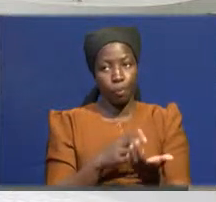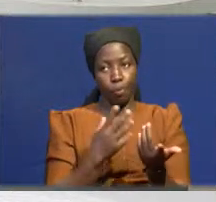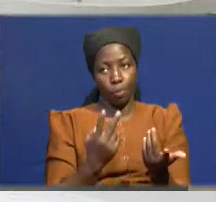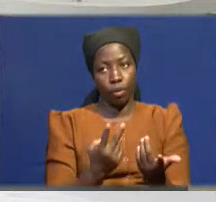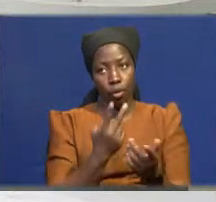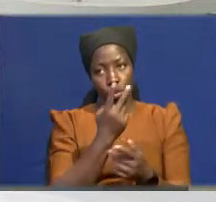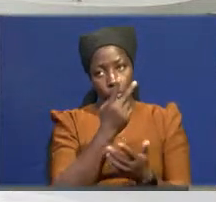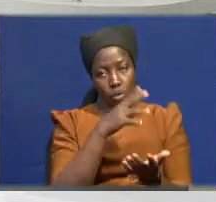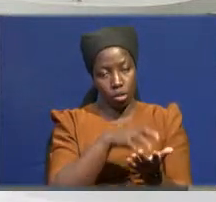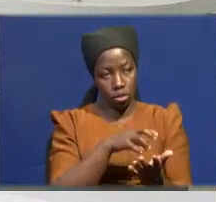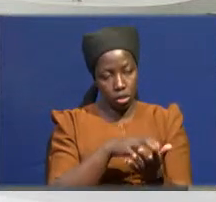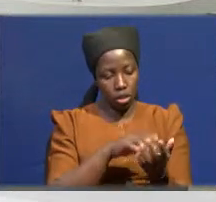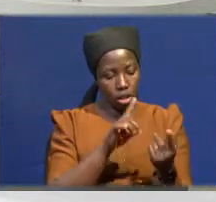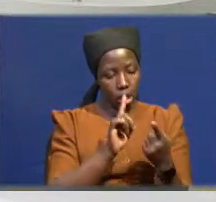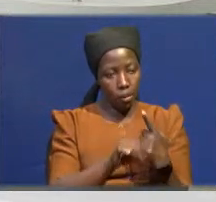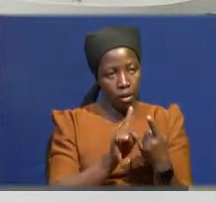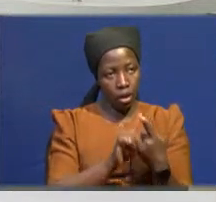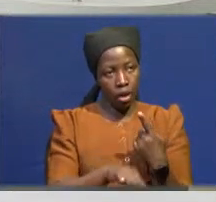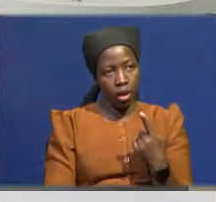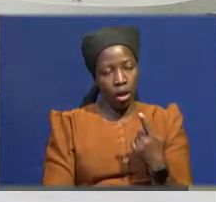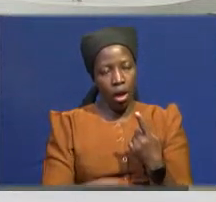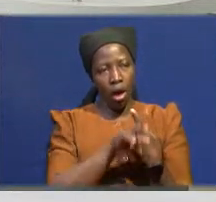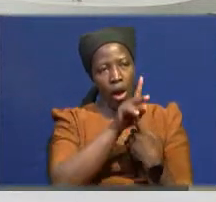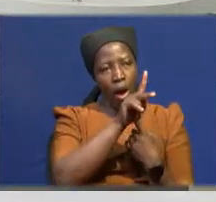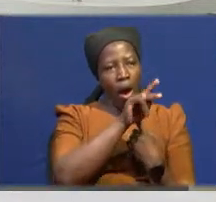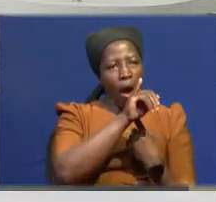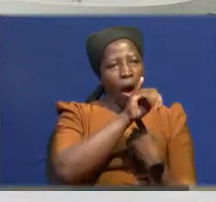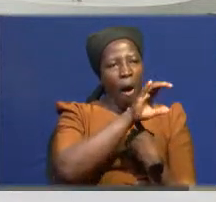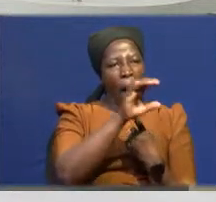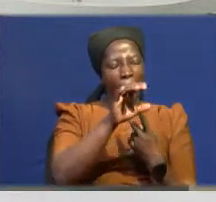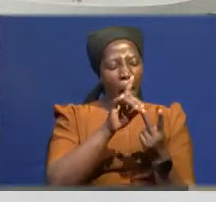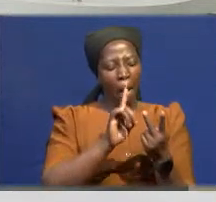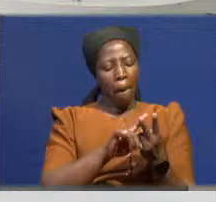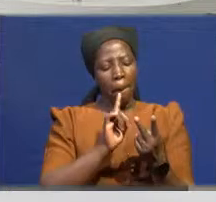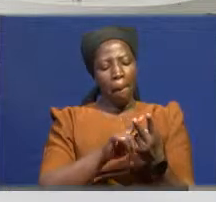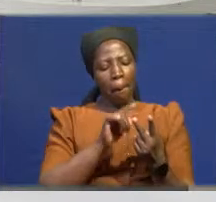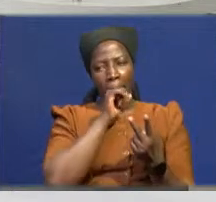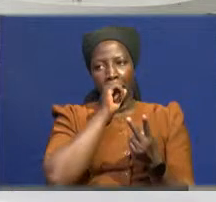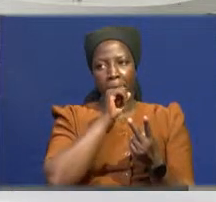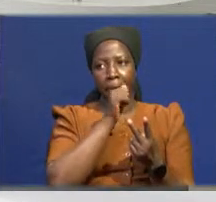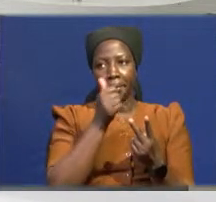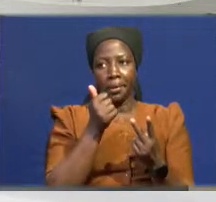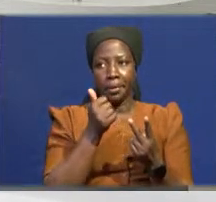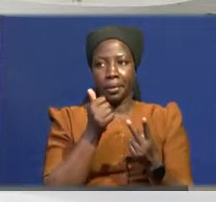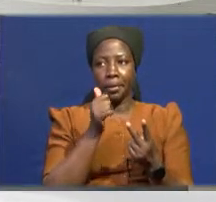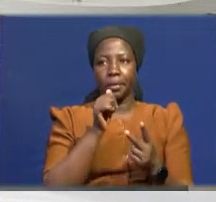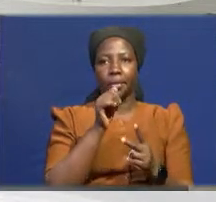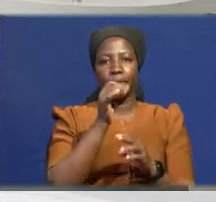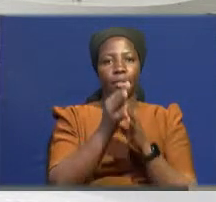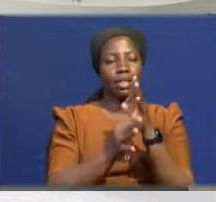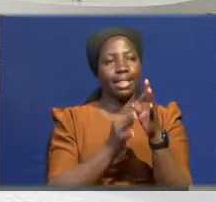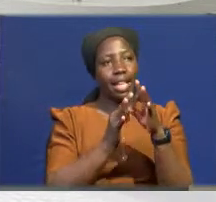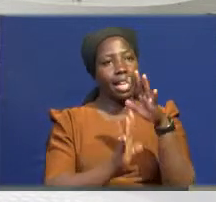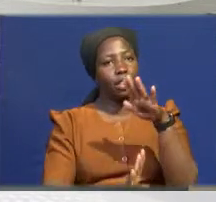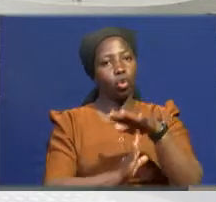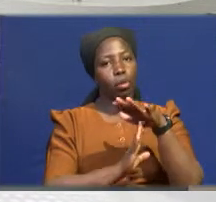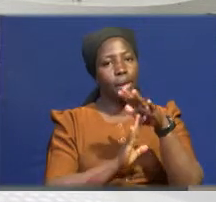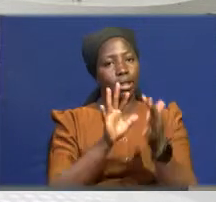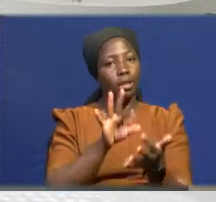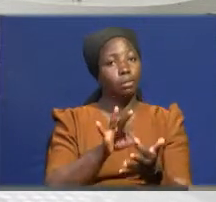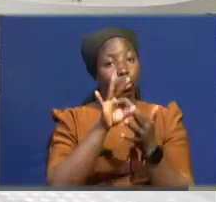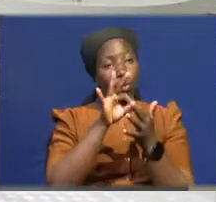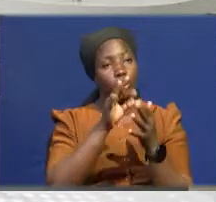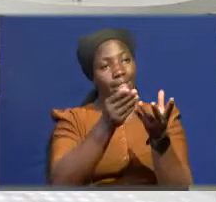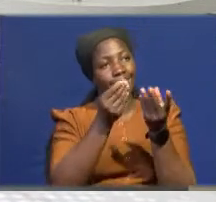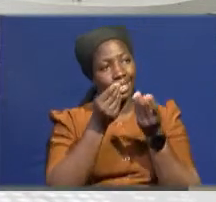Two scenes. Mm-hmm. One is KICC, mm-hmm. then after that, Kasarani Super Special. Mm-hmm. Just